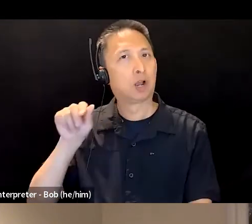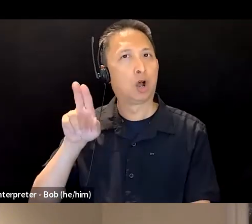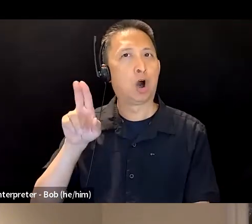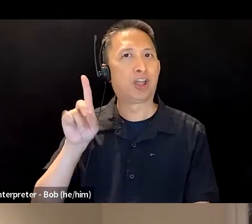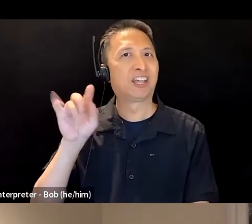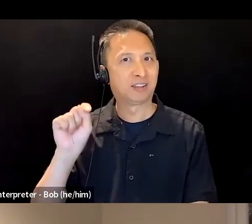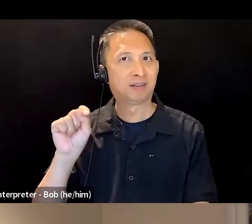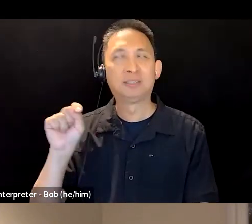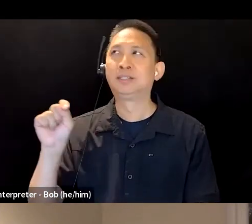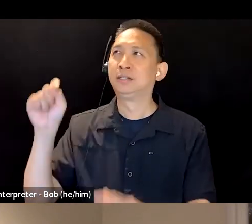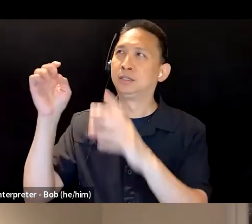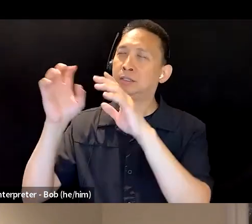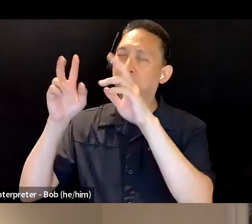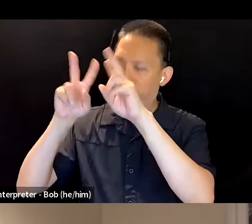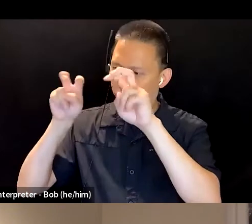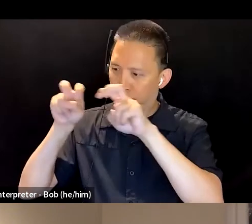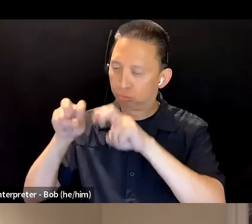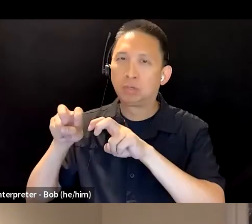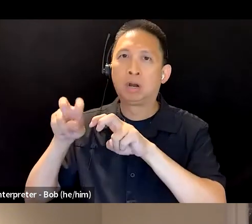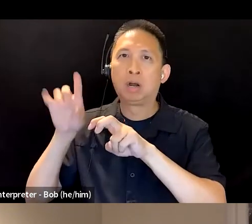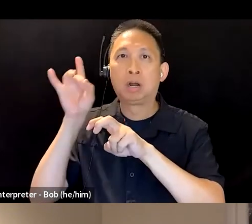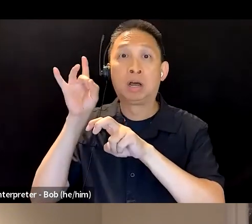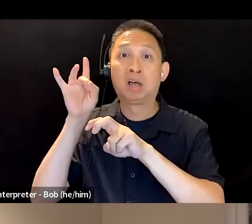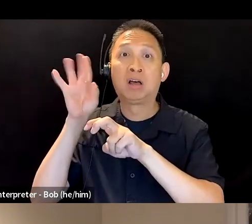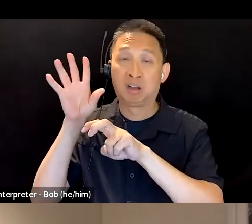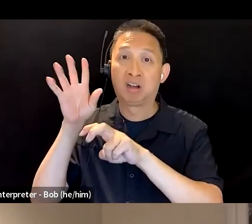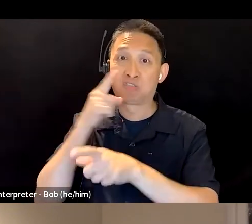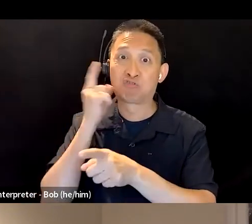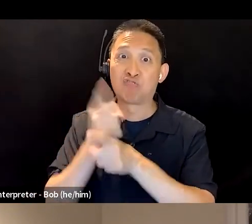which showed appalling numbers, the data was very, very